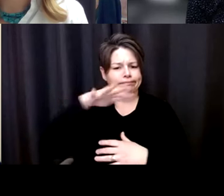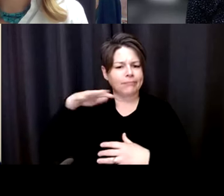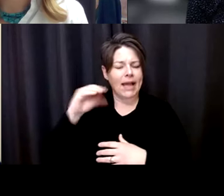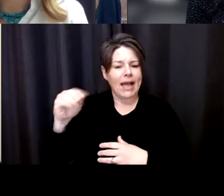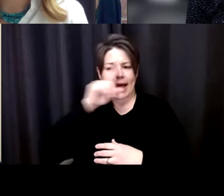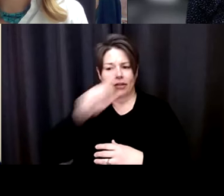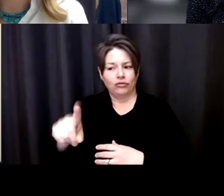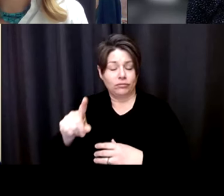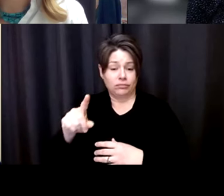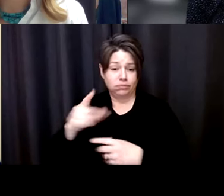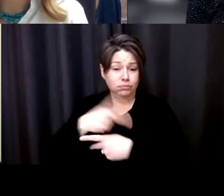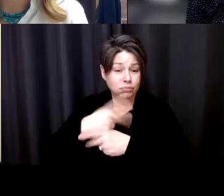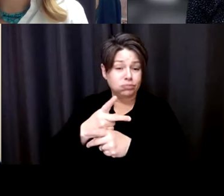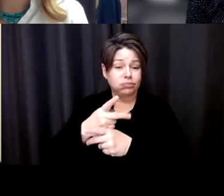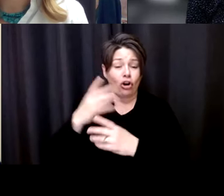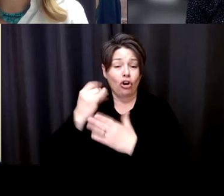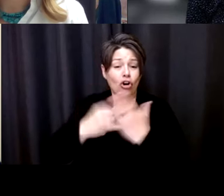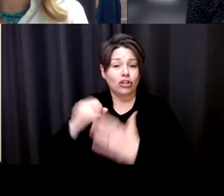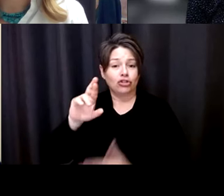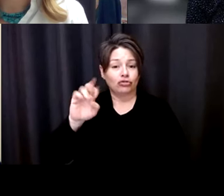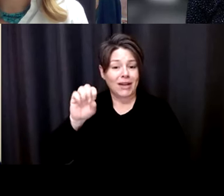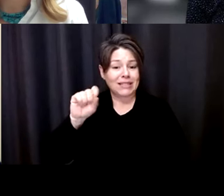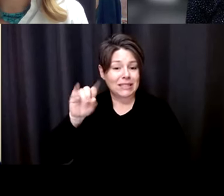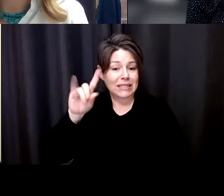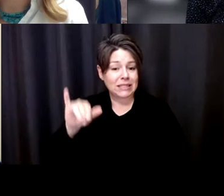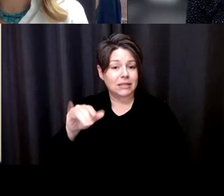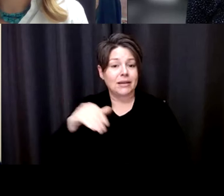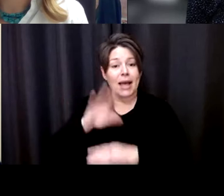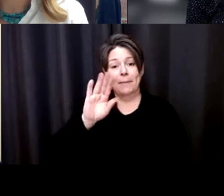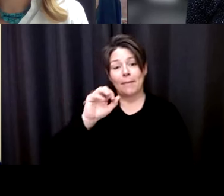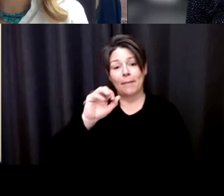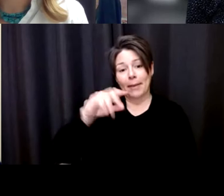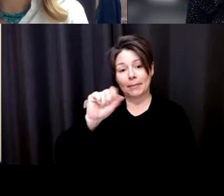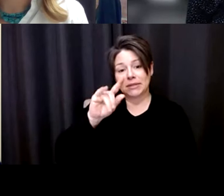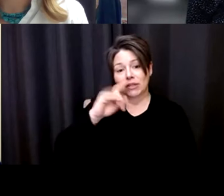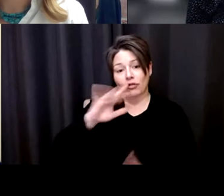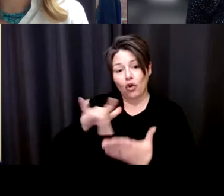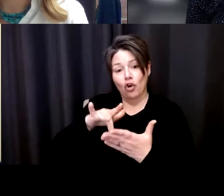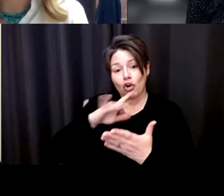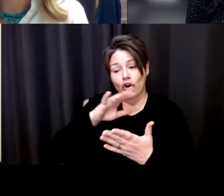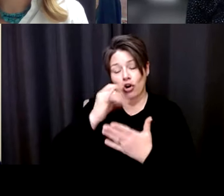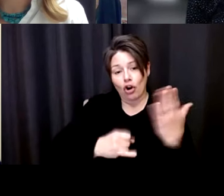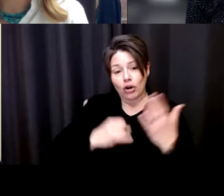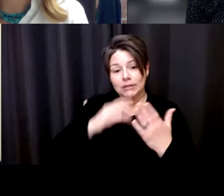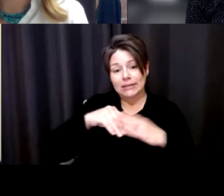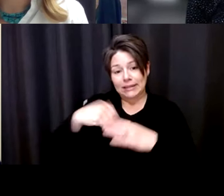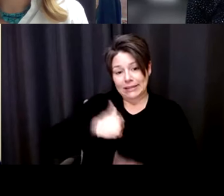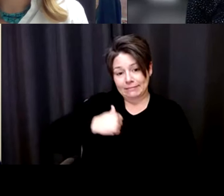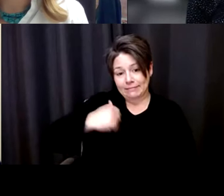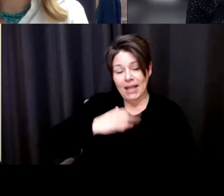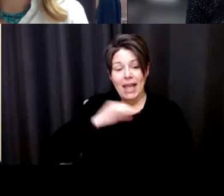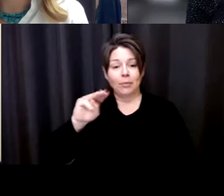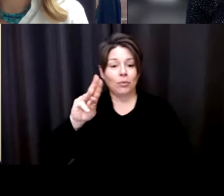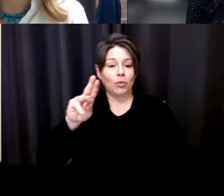highly productive artist residencies at the Banff Center for the Arts in Canada and the Musée du